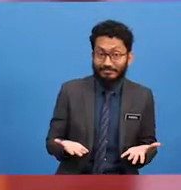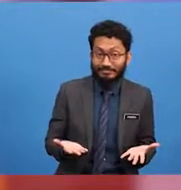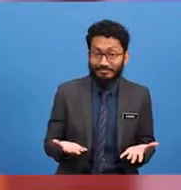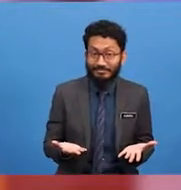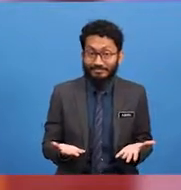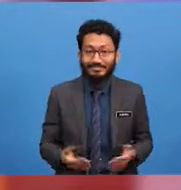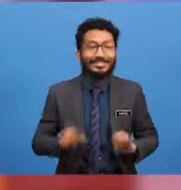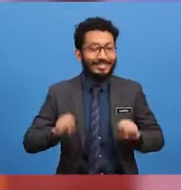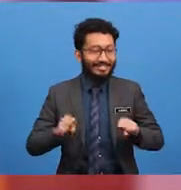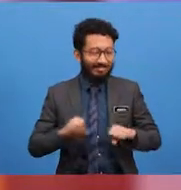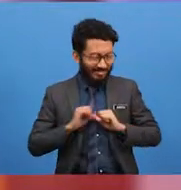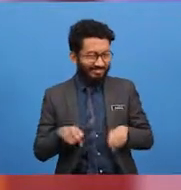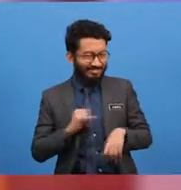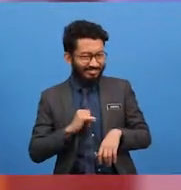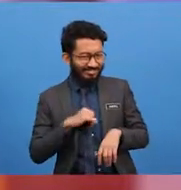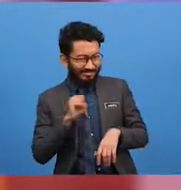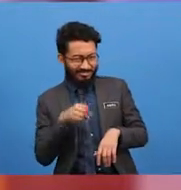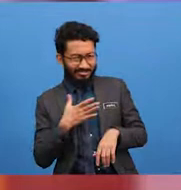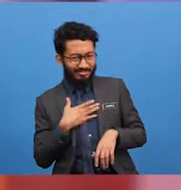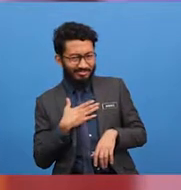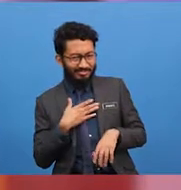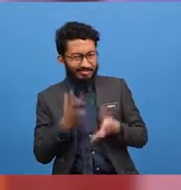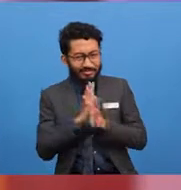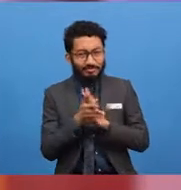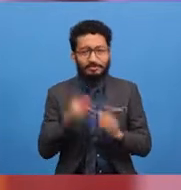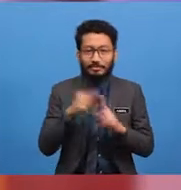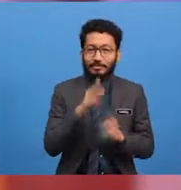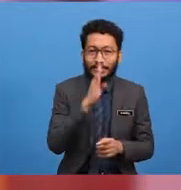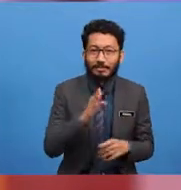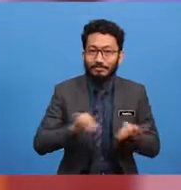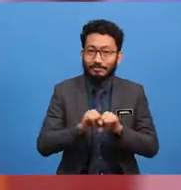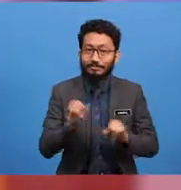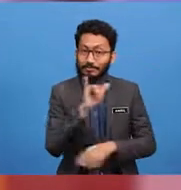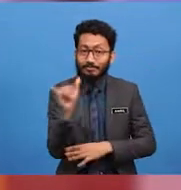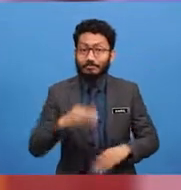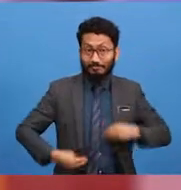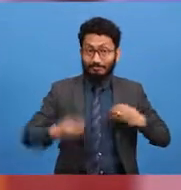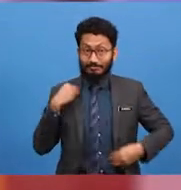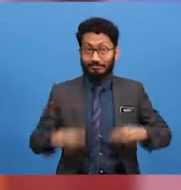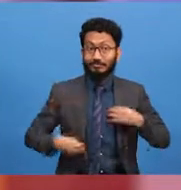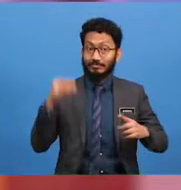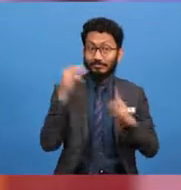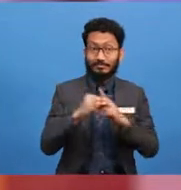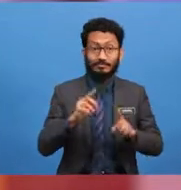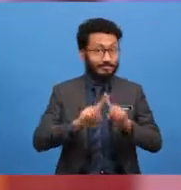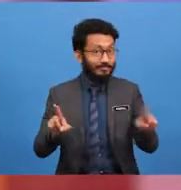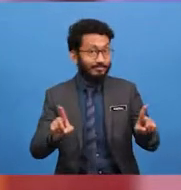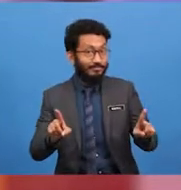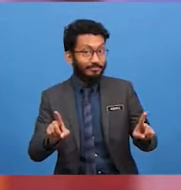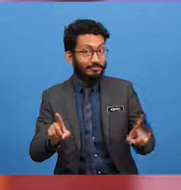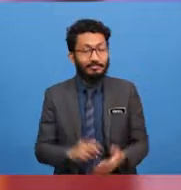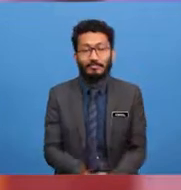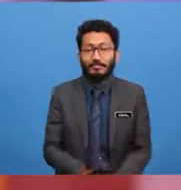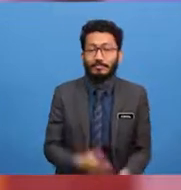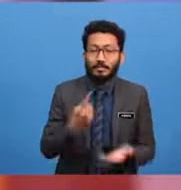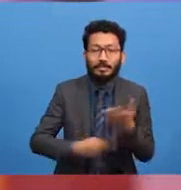Can I? I want to be like a model too. But what is a